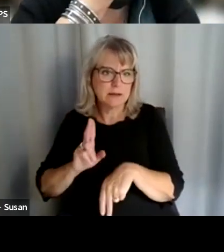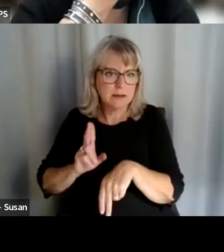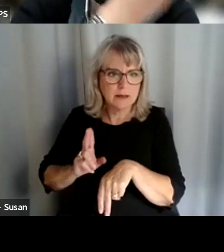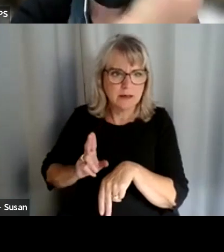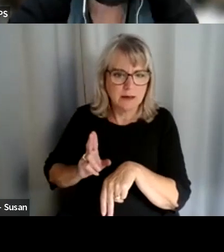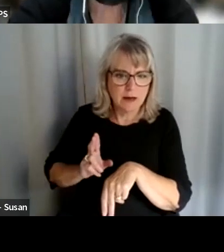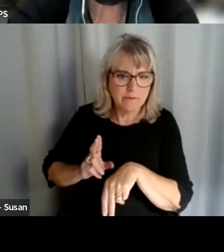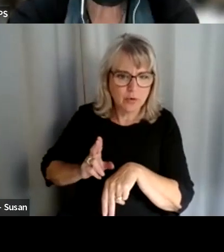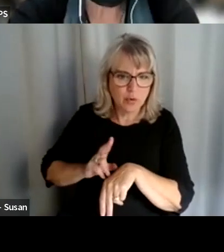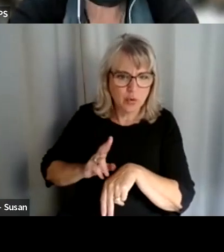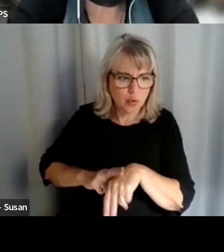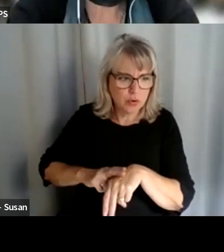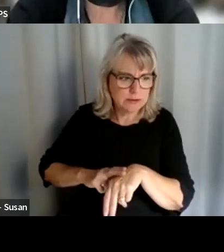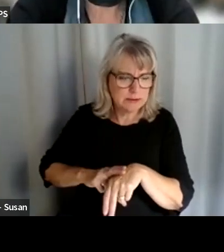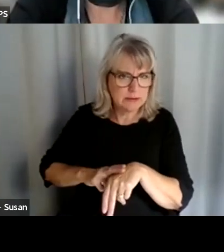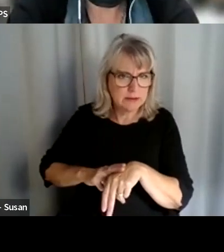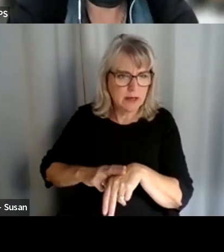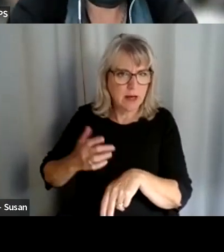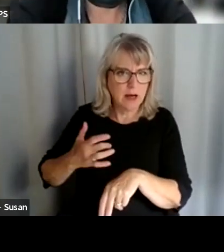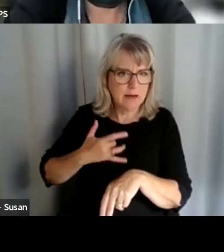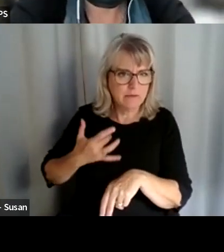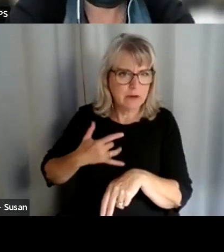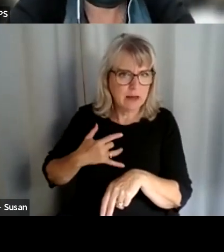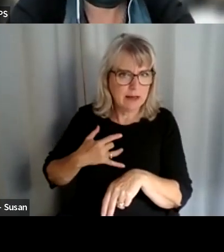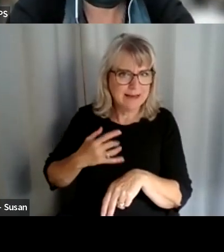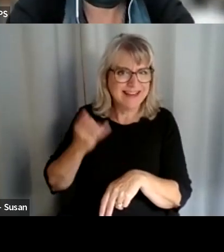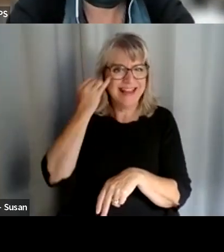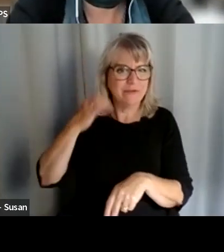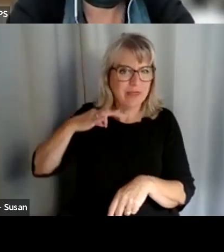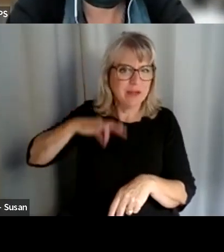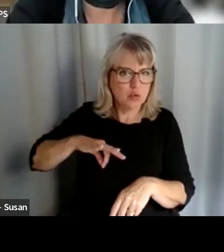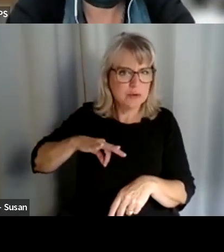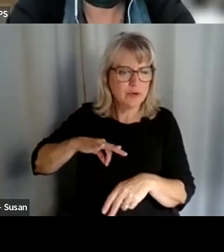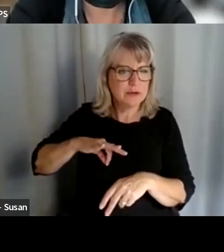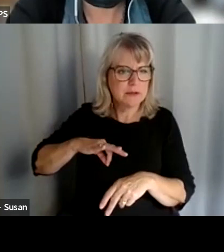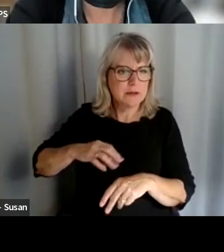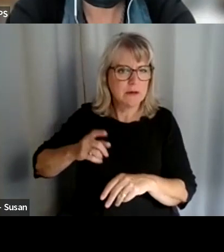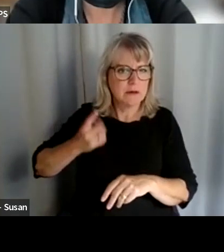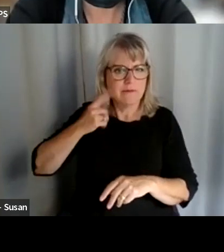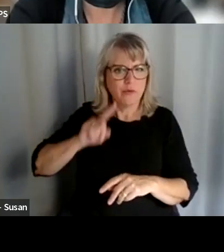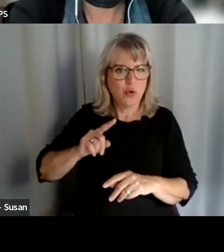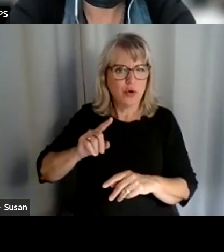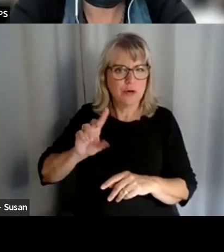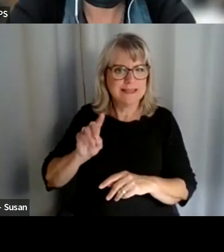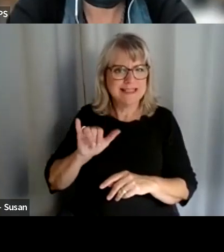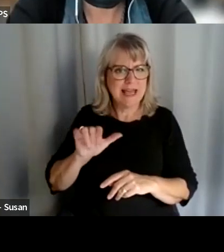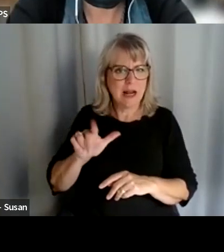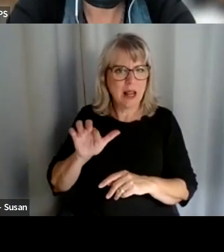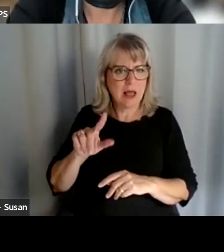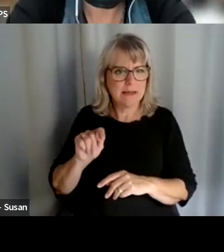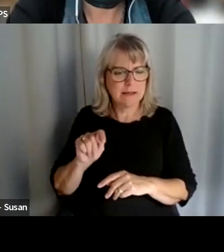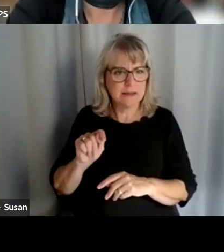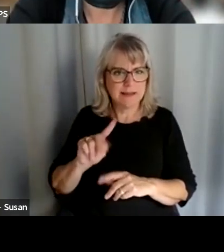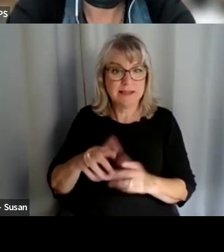the committee. And where I feel like there may be a useful, what may be useful for a little bit of daylight is to treat these as